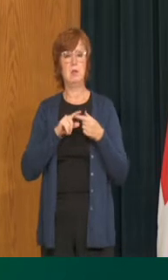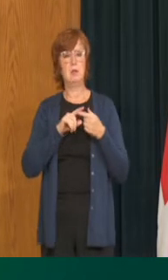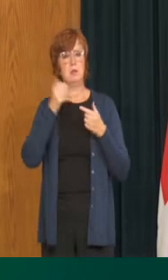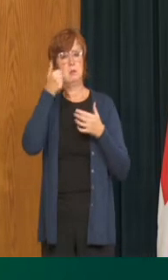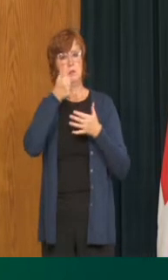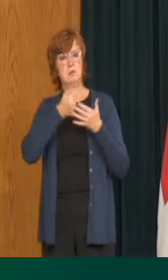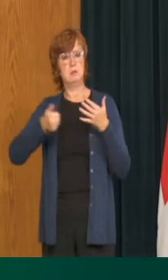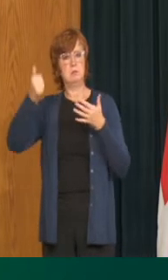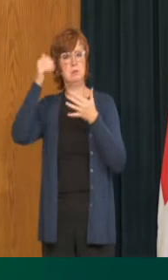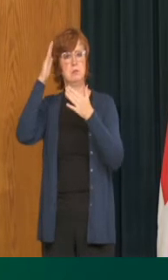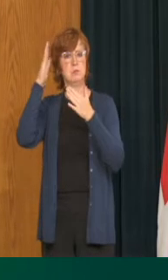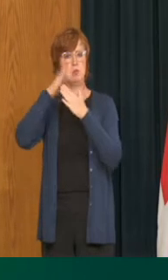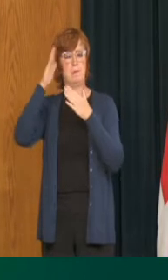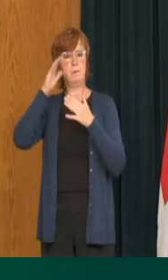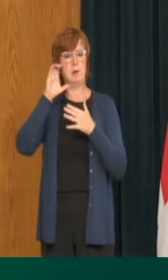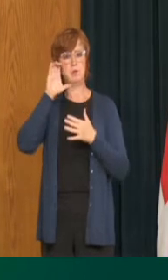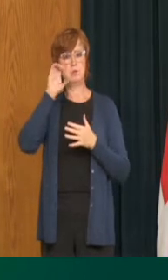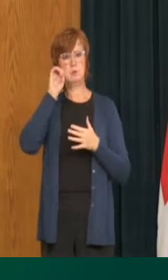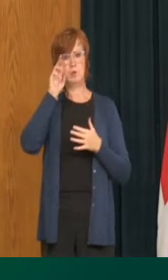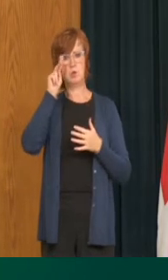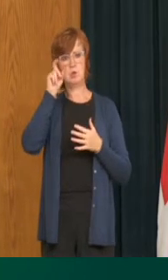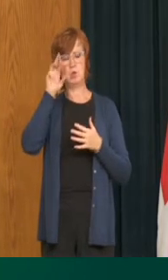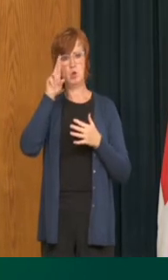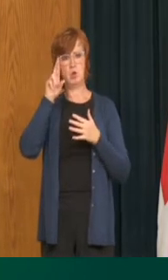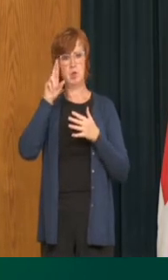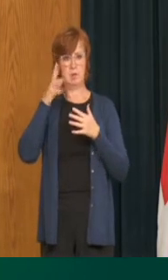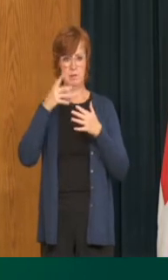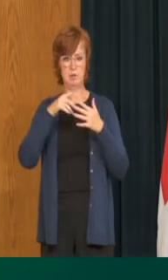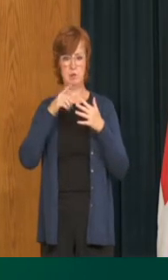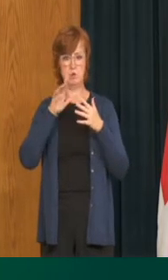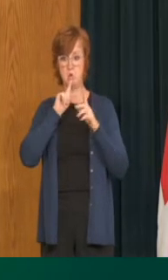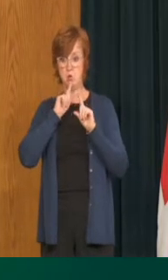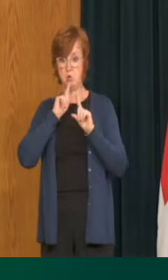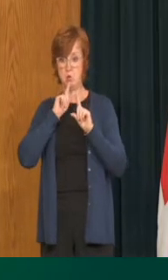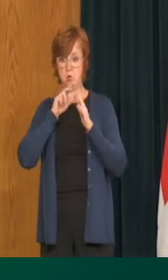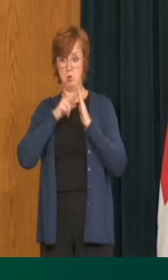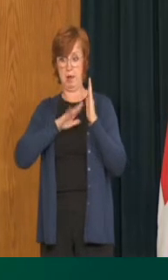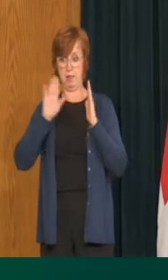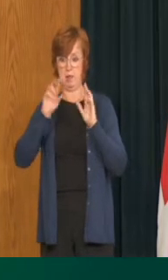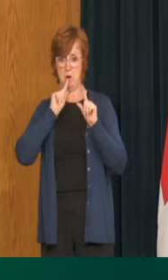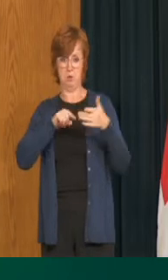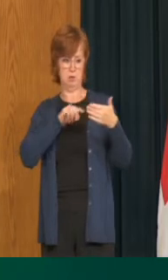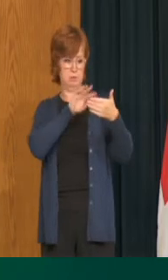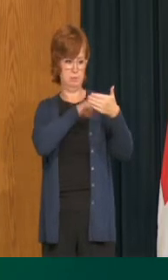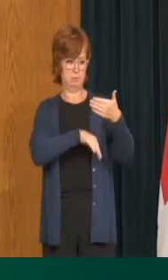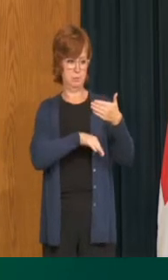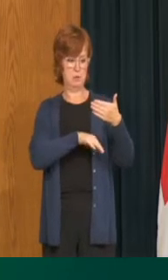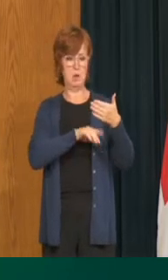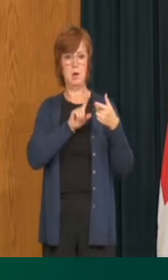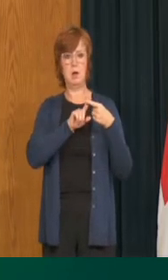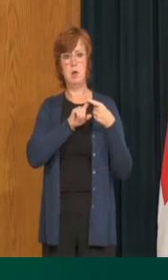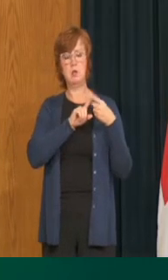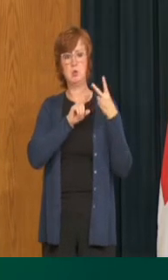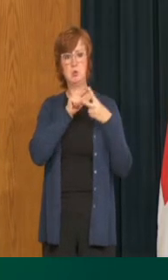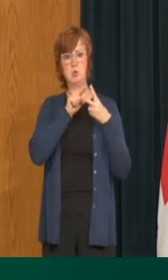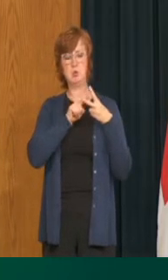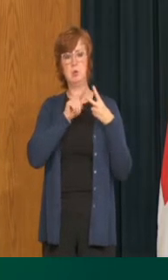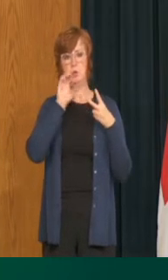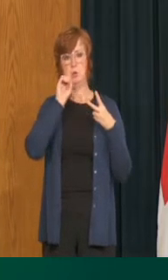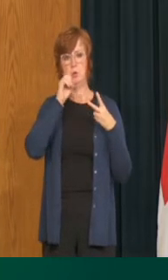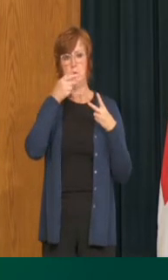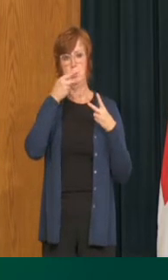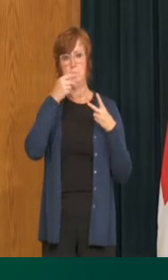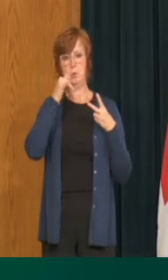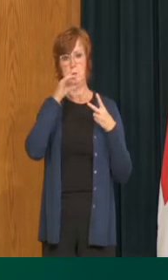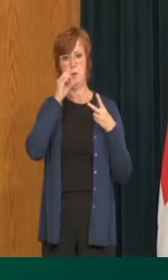that I read the other day, when what is actually driving the spike is the deadly opioid and fentanyl, as well as some of the derivatives